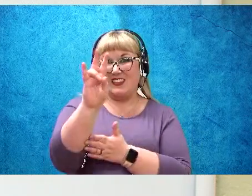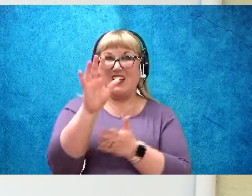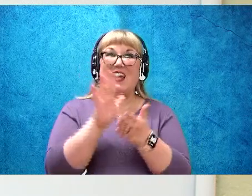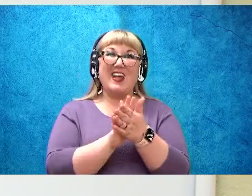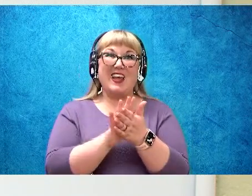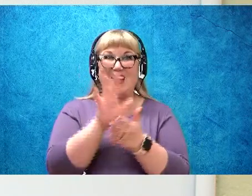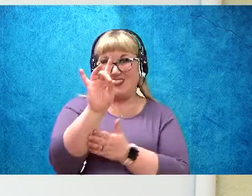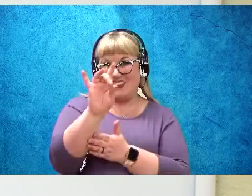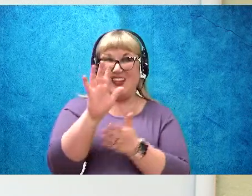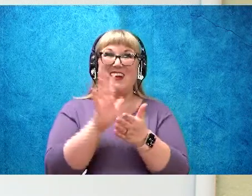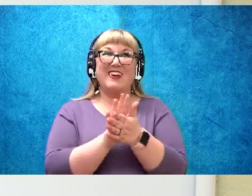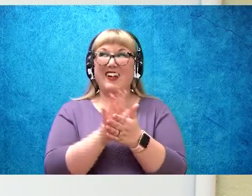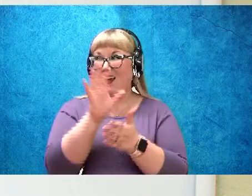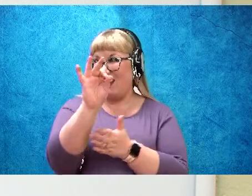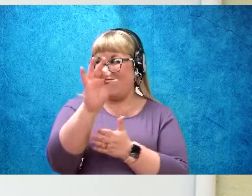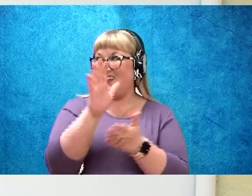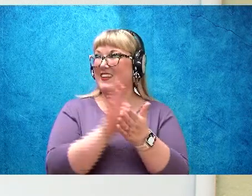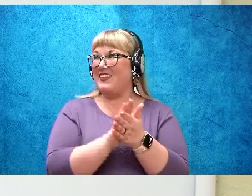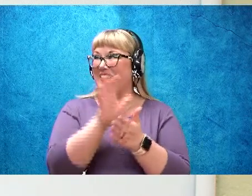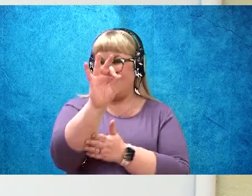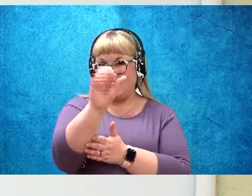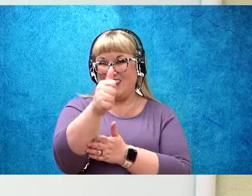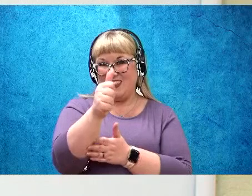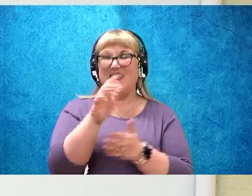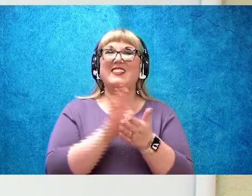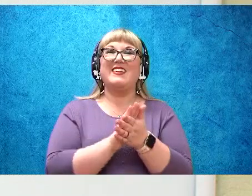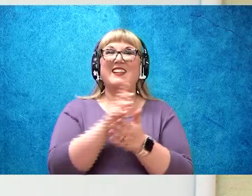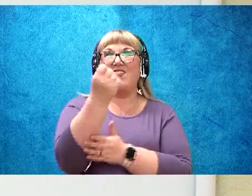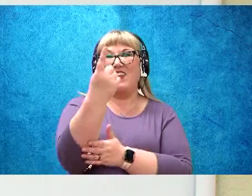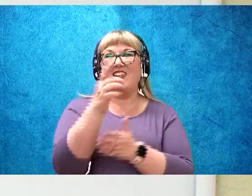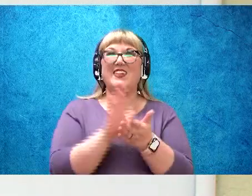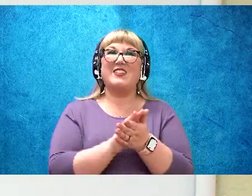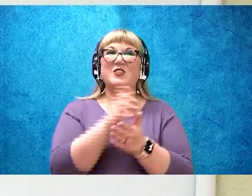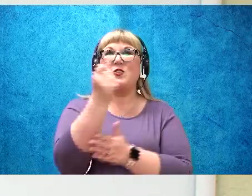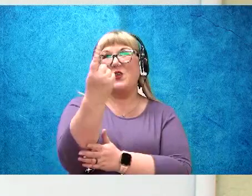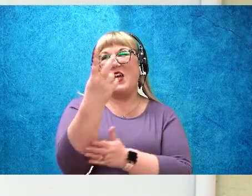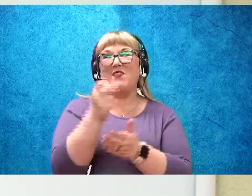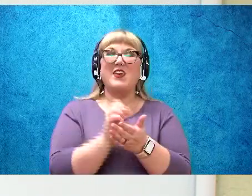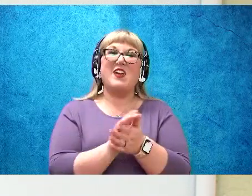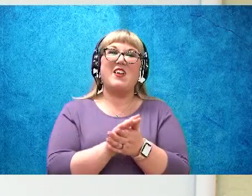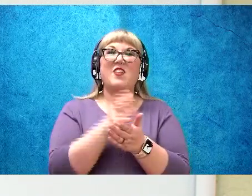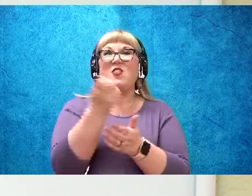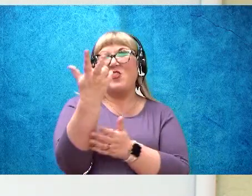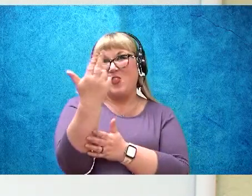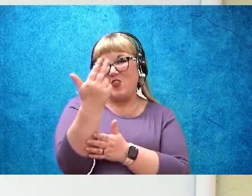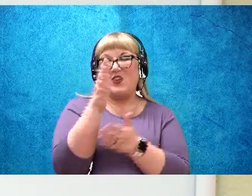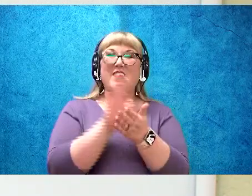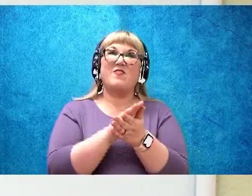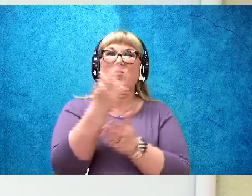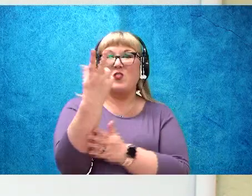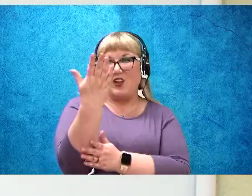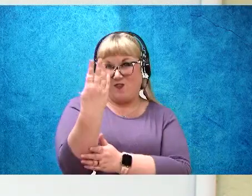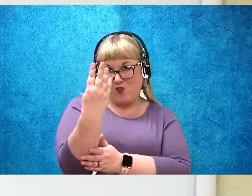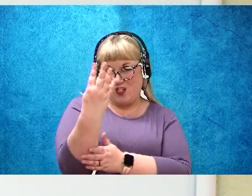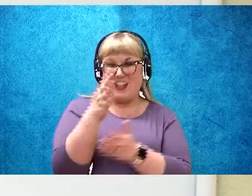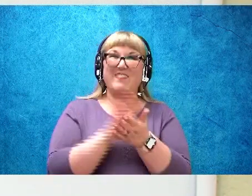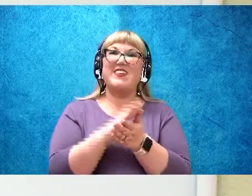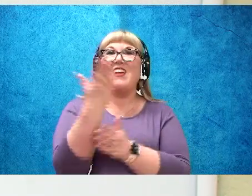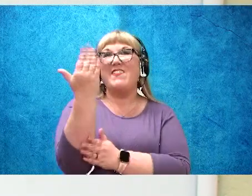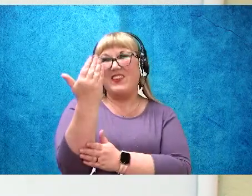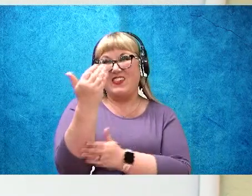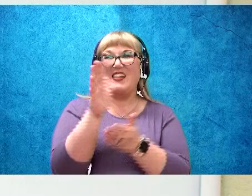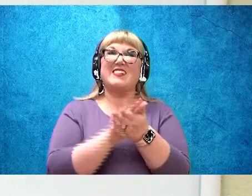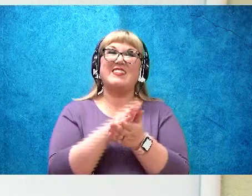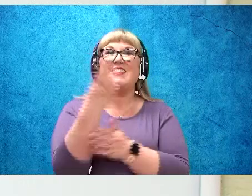7, 8, 9, 10, 11, 12, 13, 14,